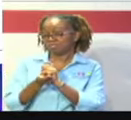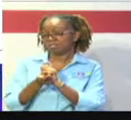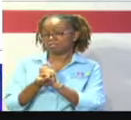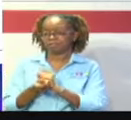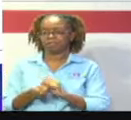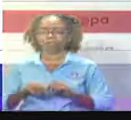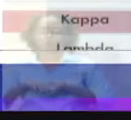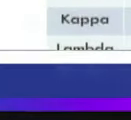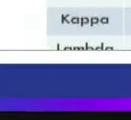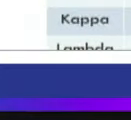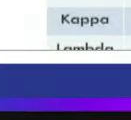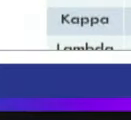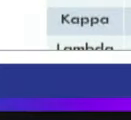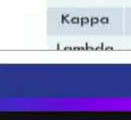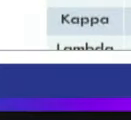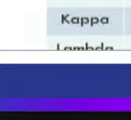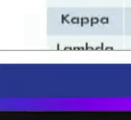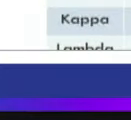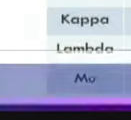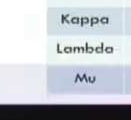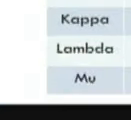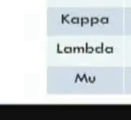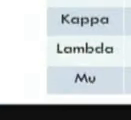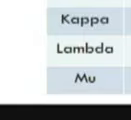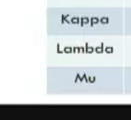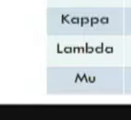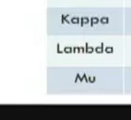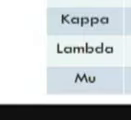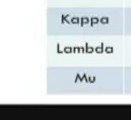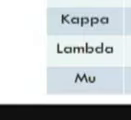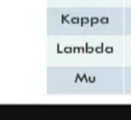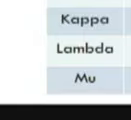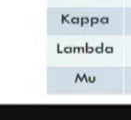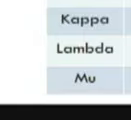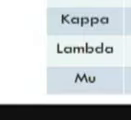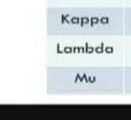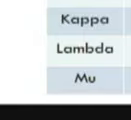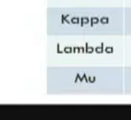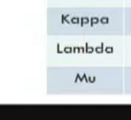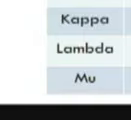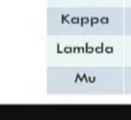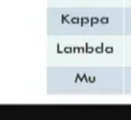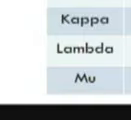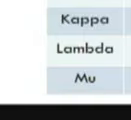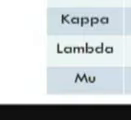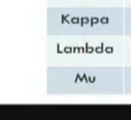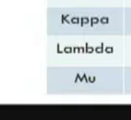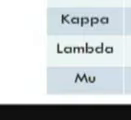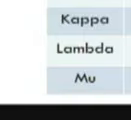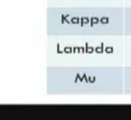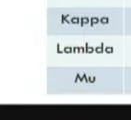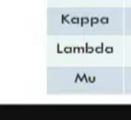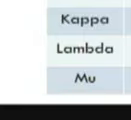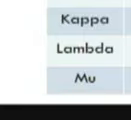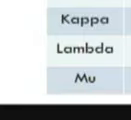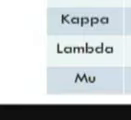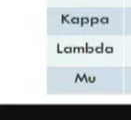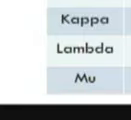interest now, these are variants that carry mutations that can that are either predicted or known